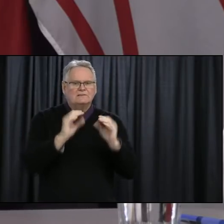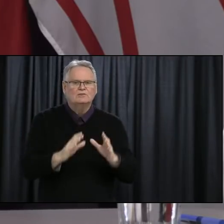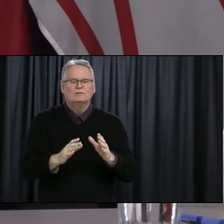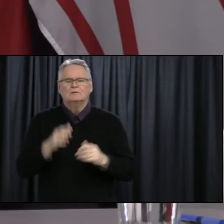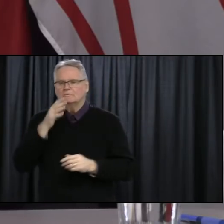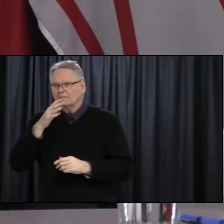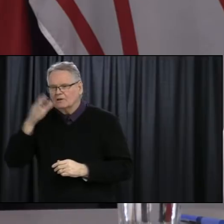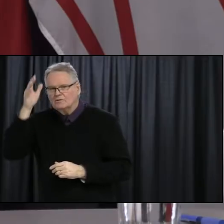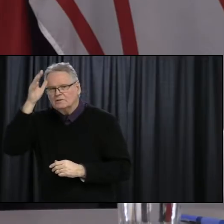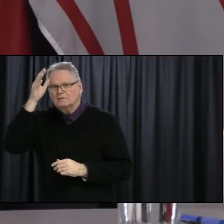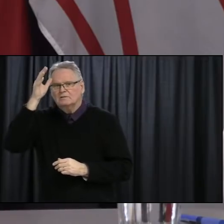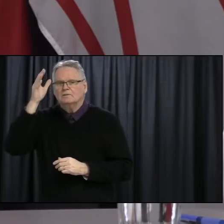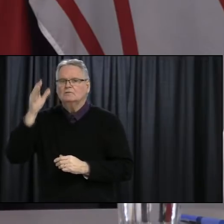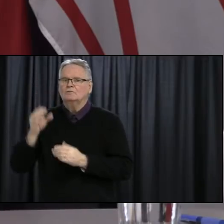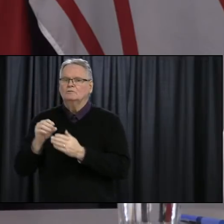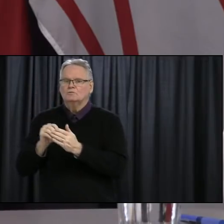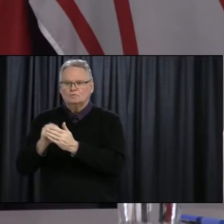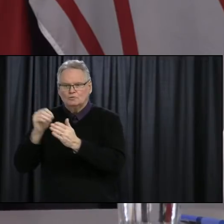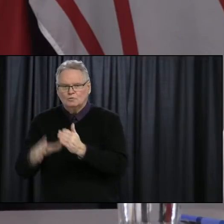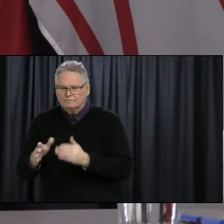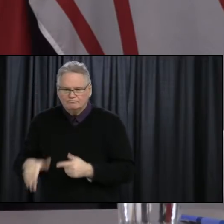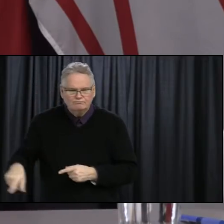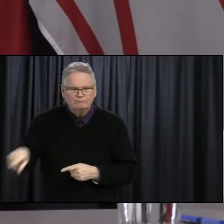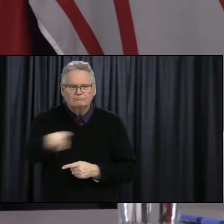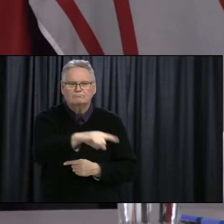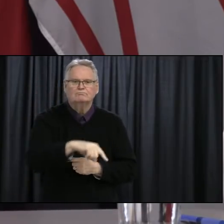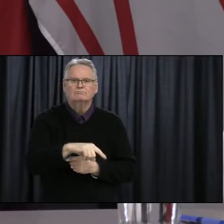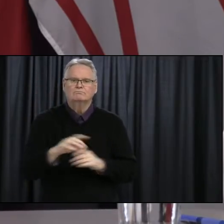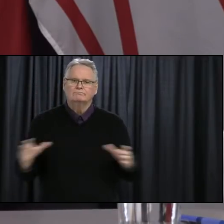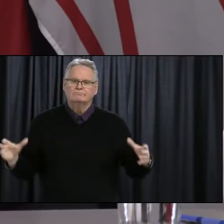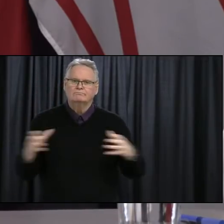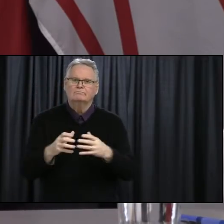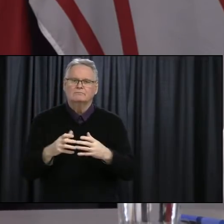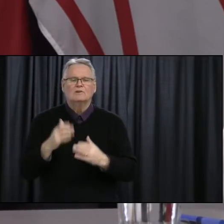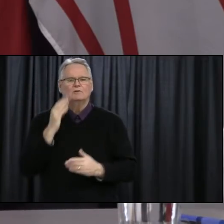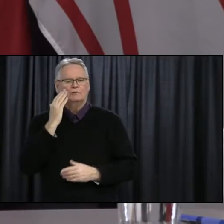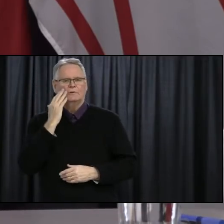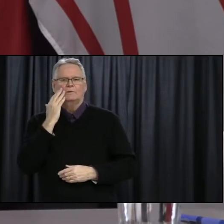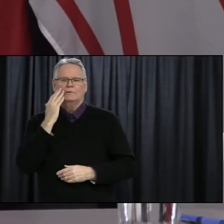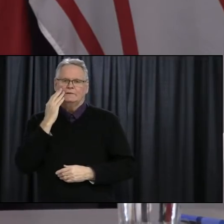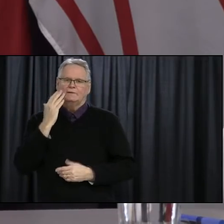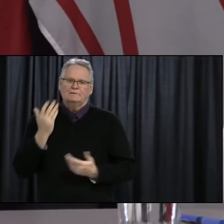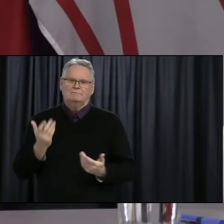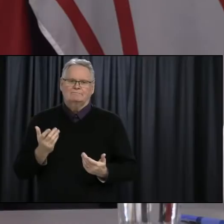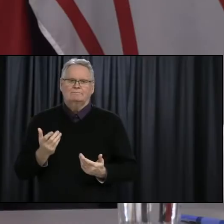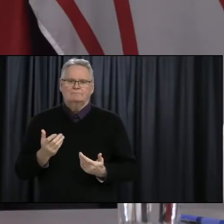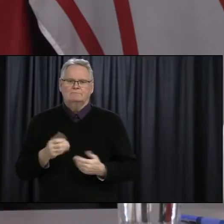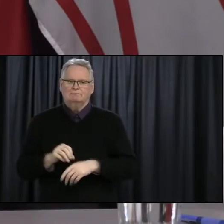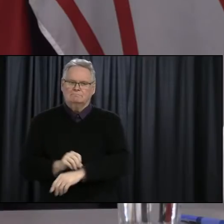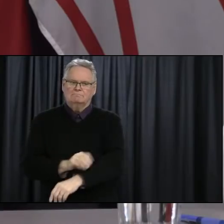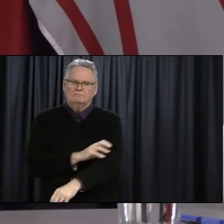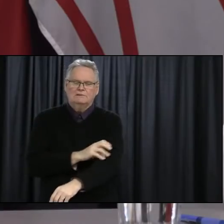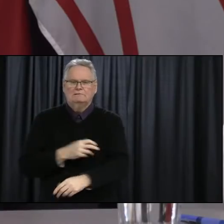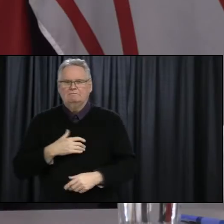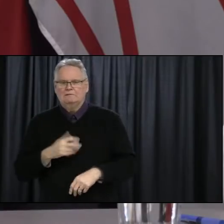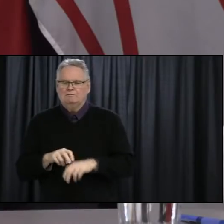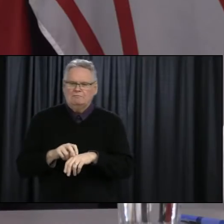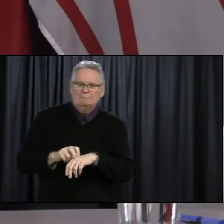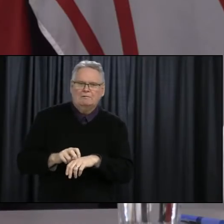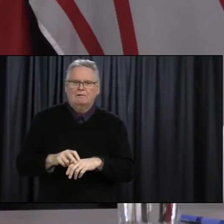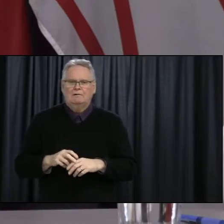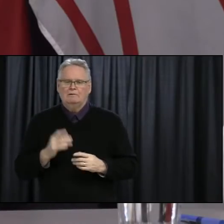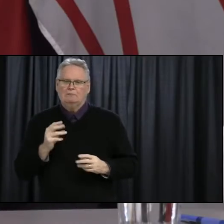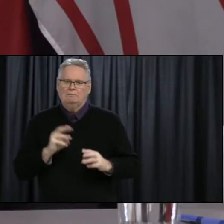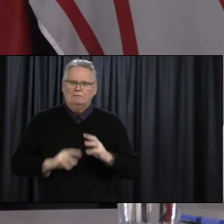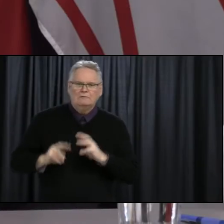outbreak. I know you have fears and anxieties as well. Me and my family share those